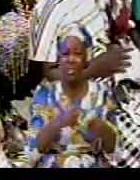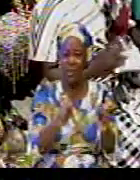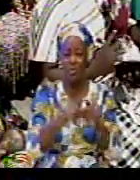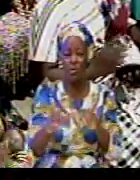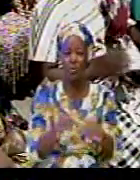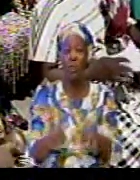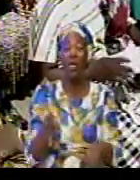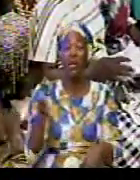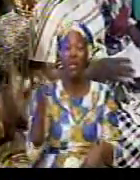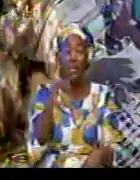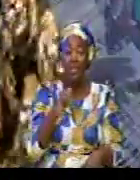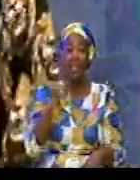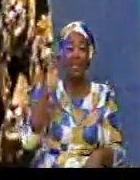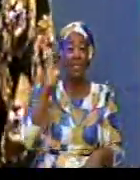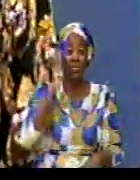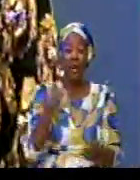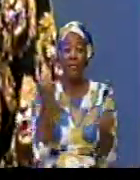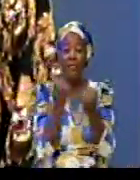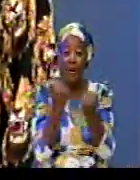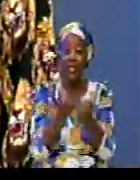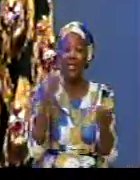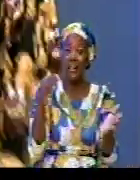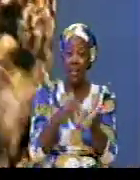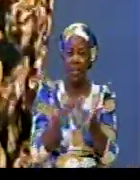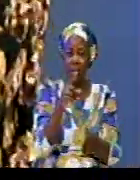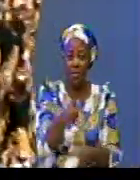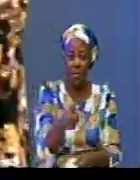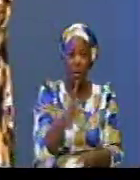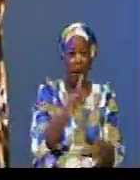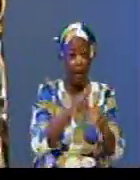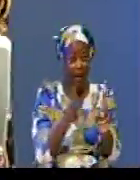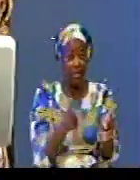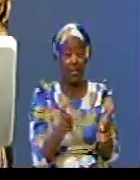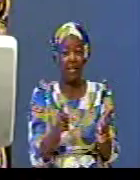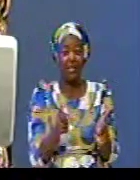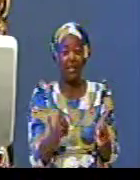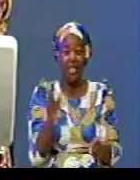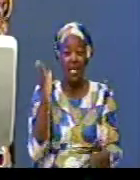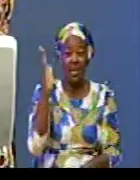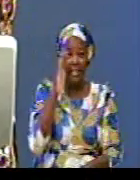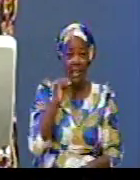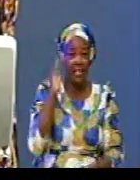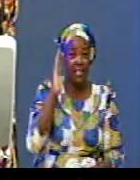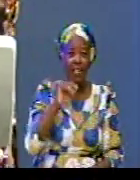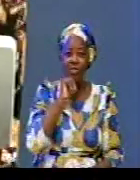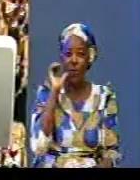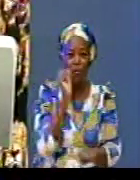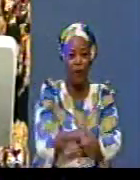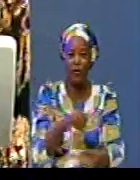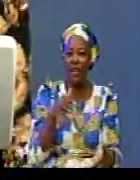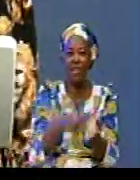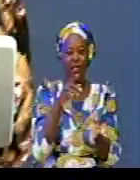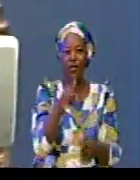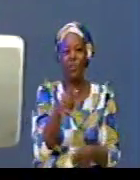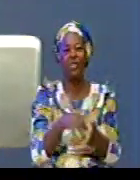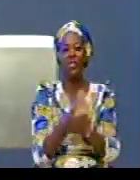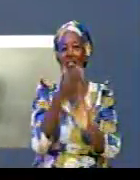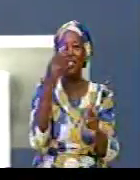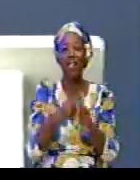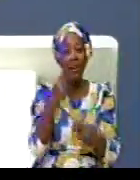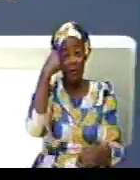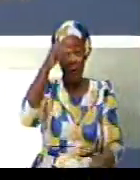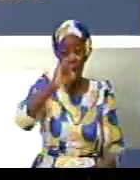Anywhere they are coming from, anywhere, anything they try to do, they shall fight against thee,